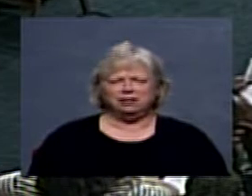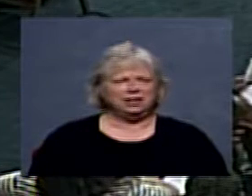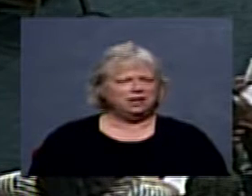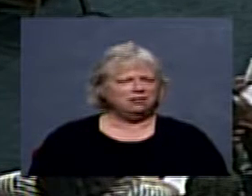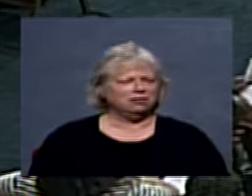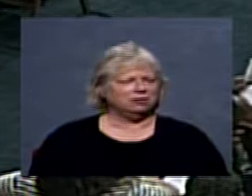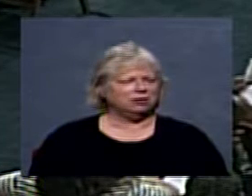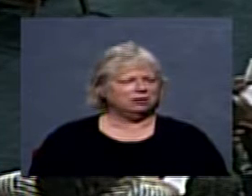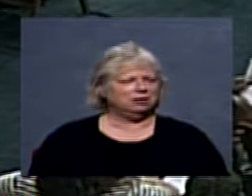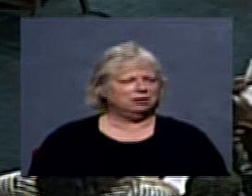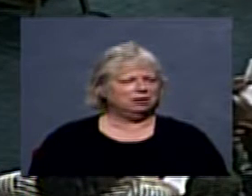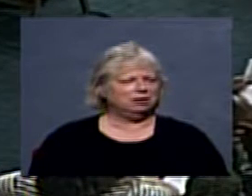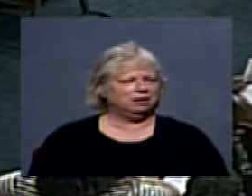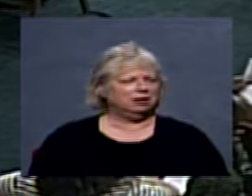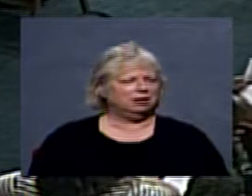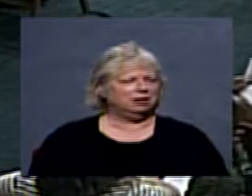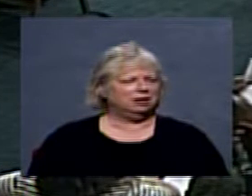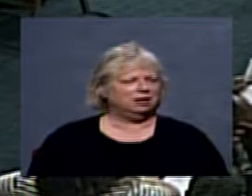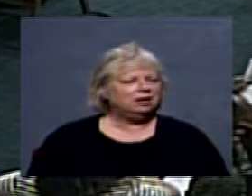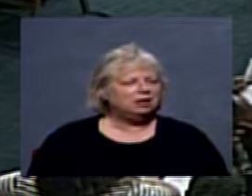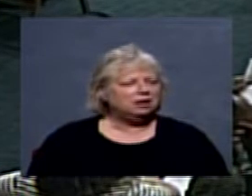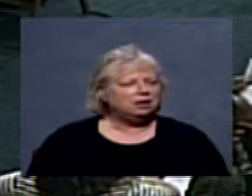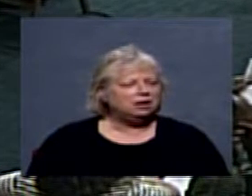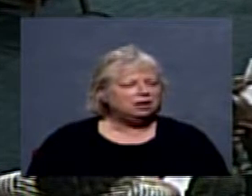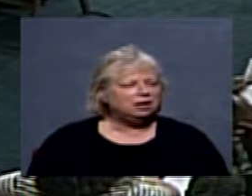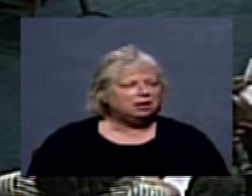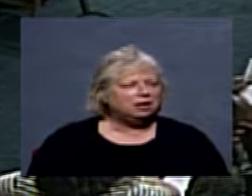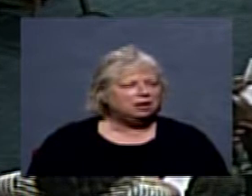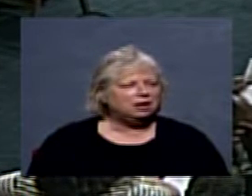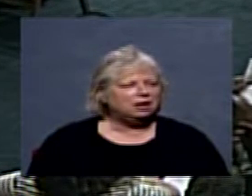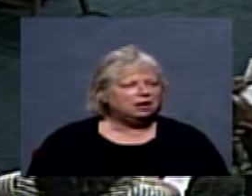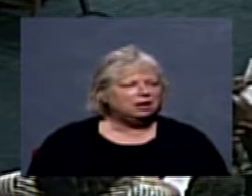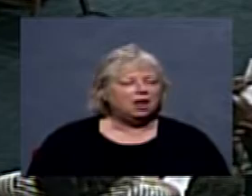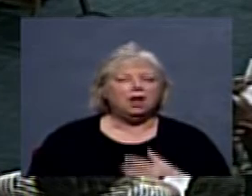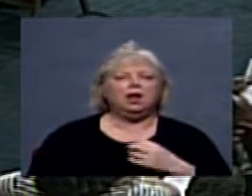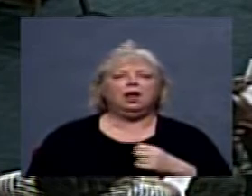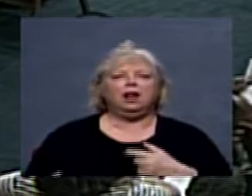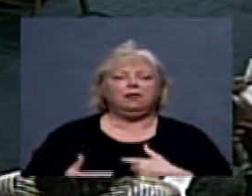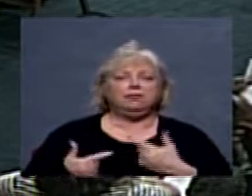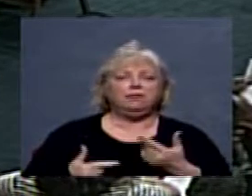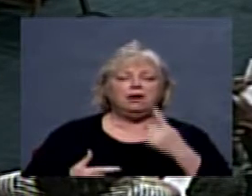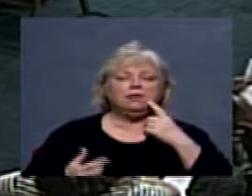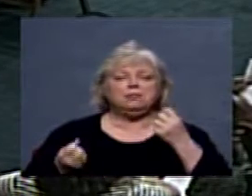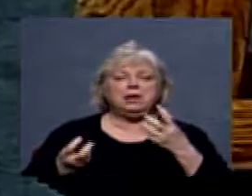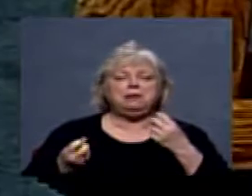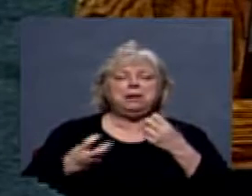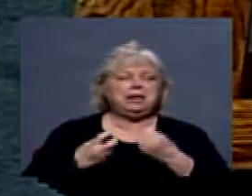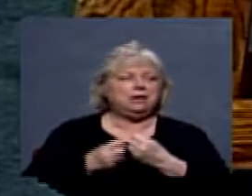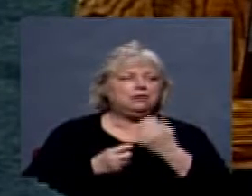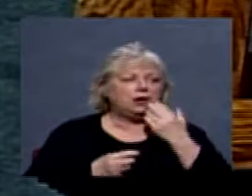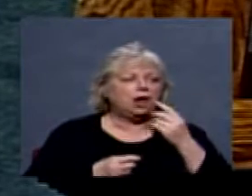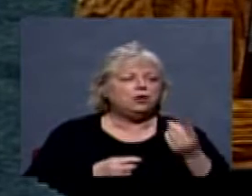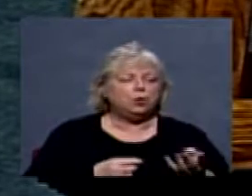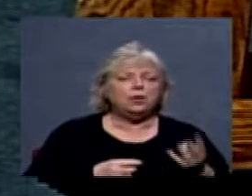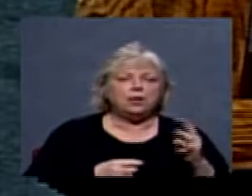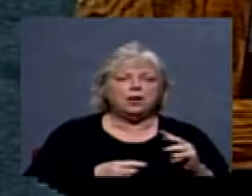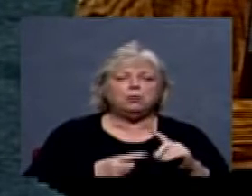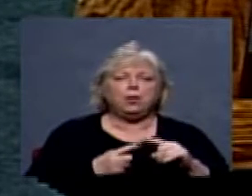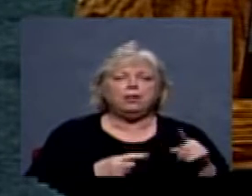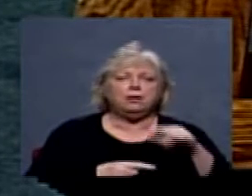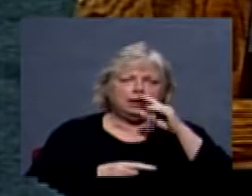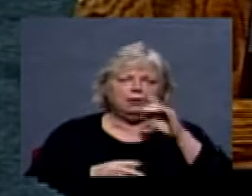Yeah, my name's Molly Roberts, and I've known them for many, many years when their kids were little growing up out there, and